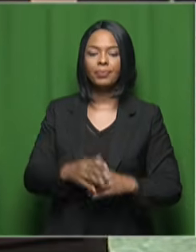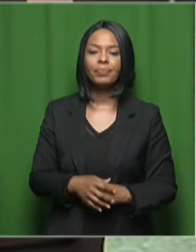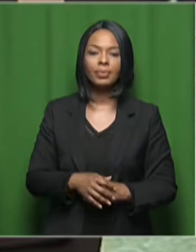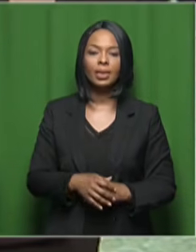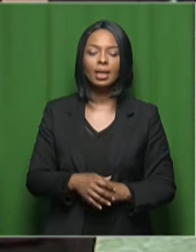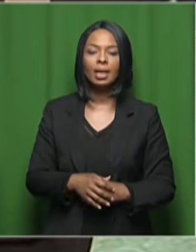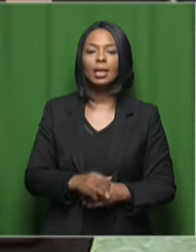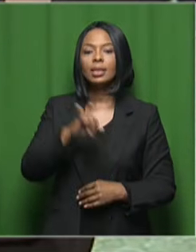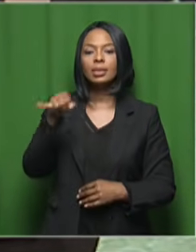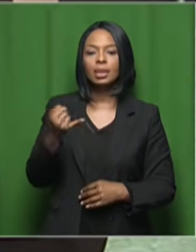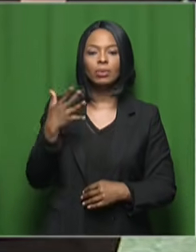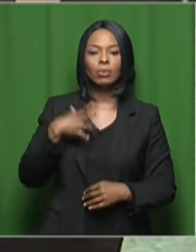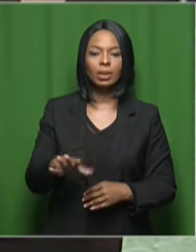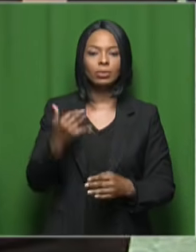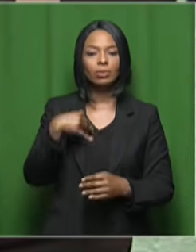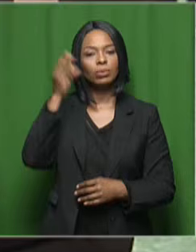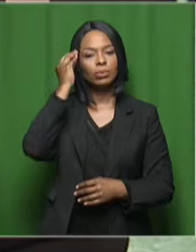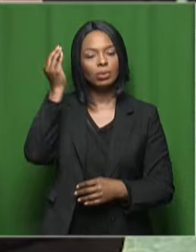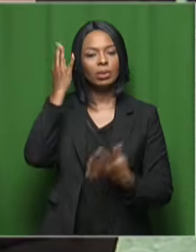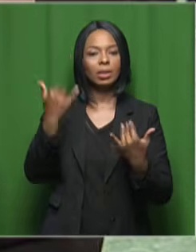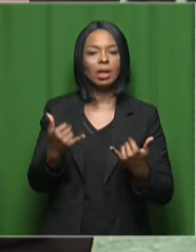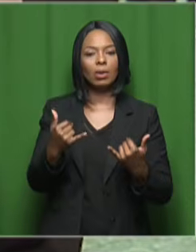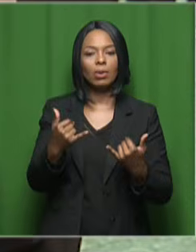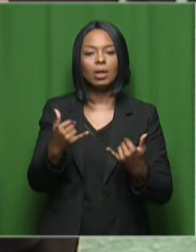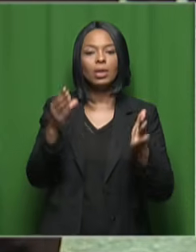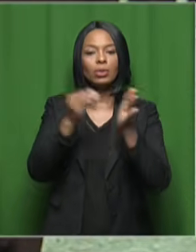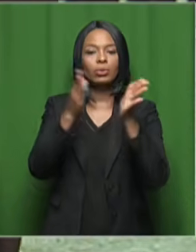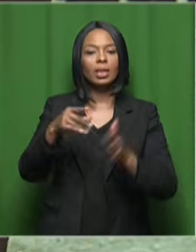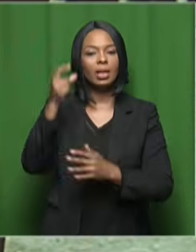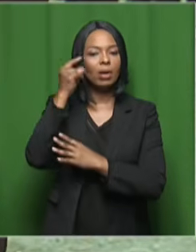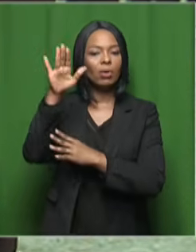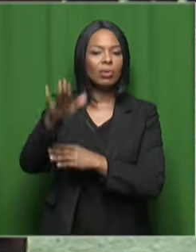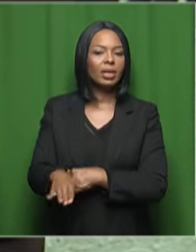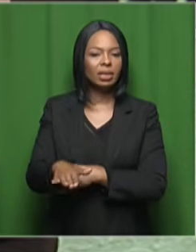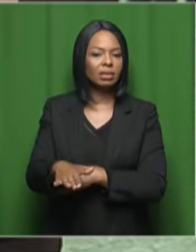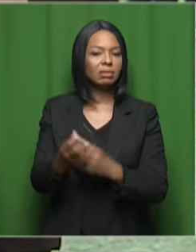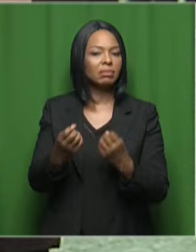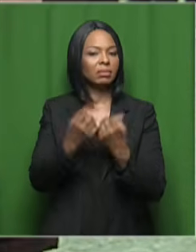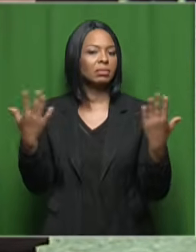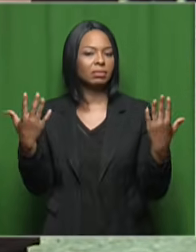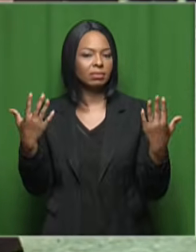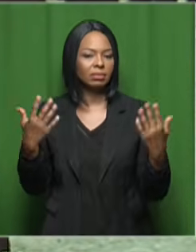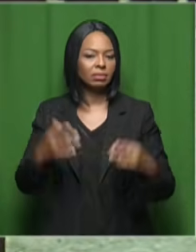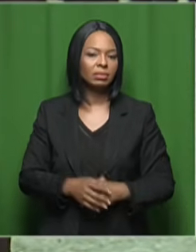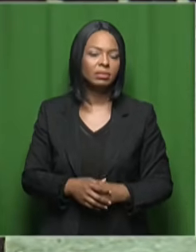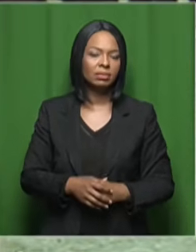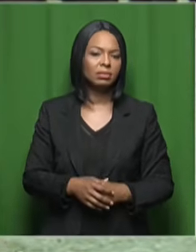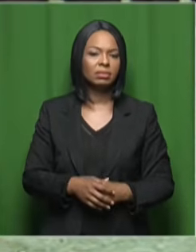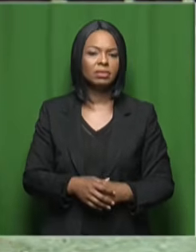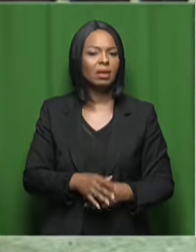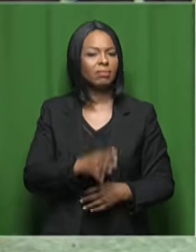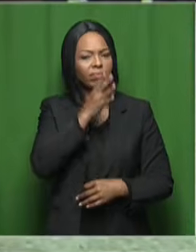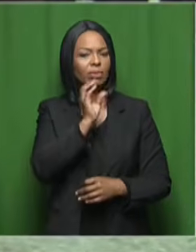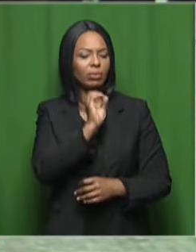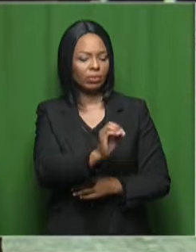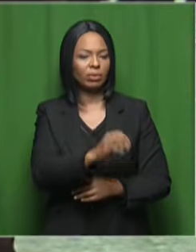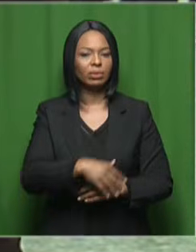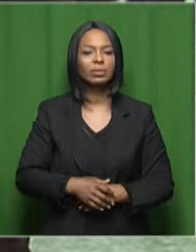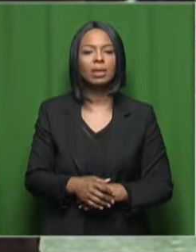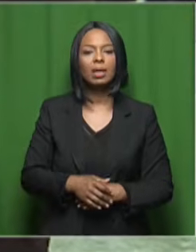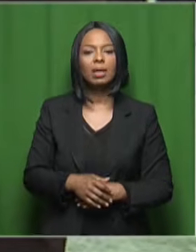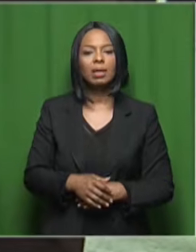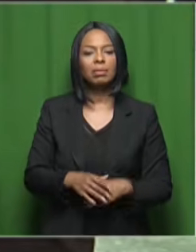about just how big the student accommodation gap is in South Africa right now. It's very big. It's